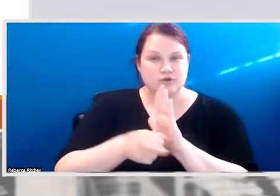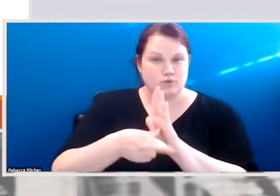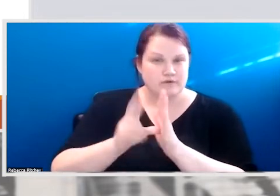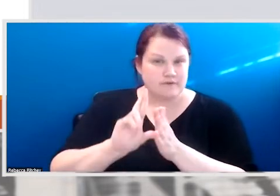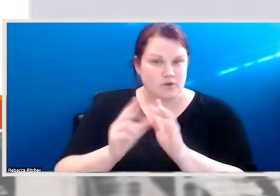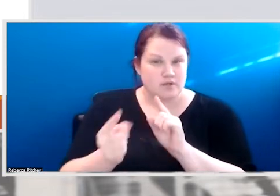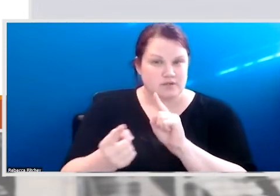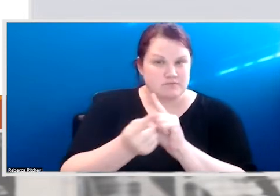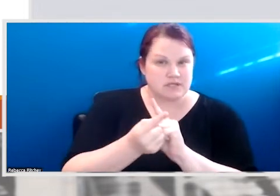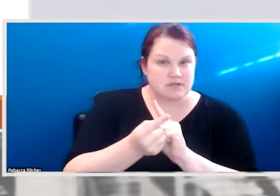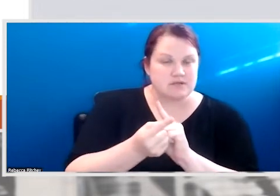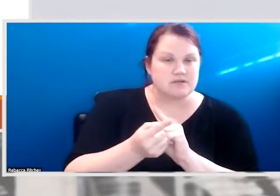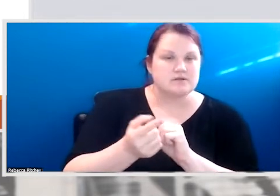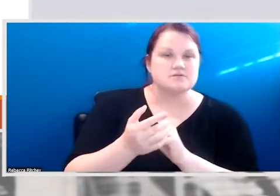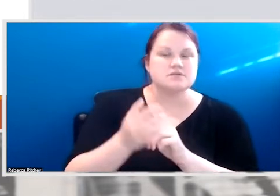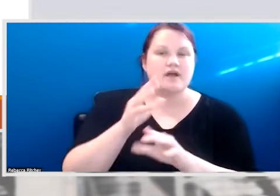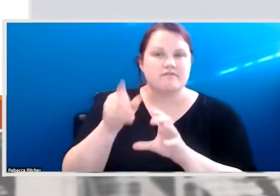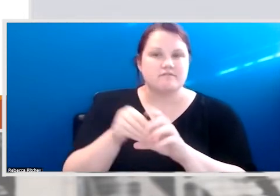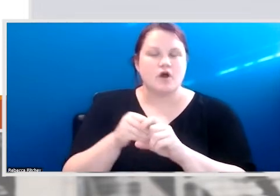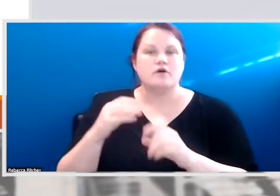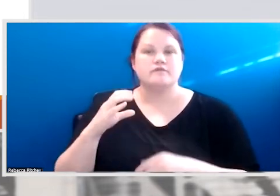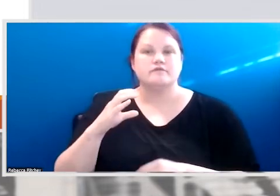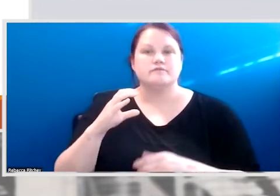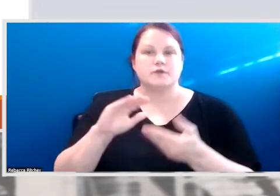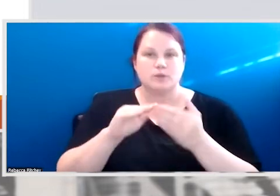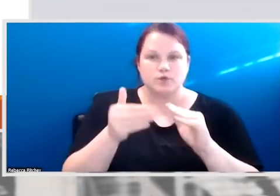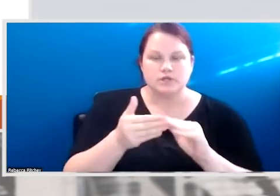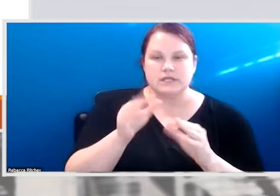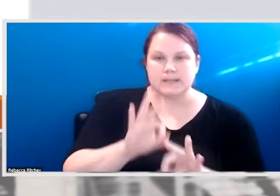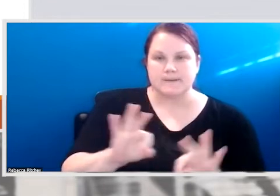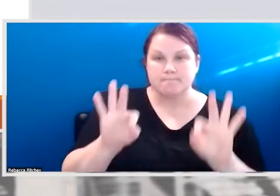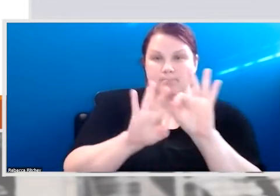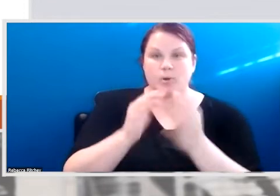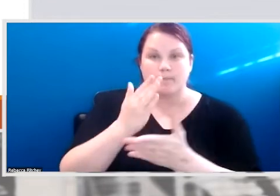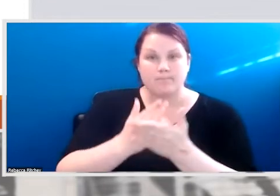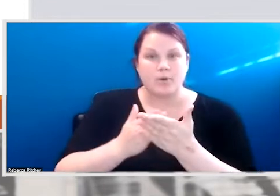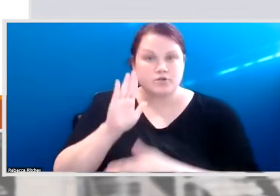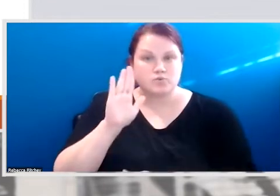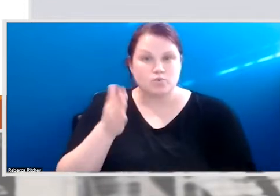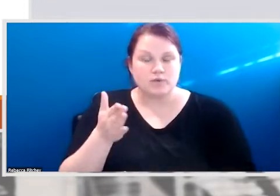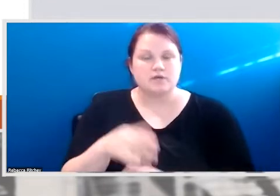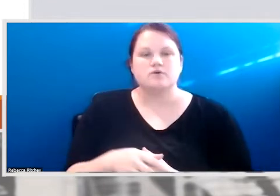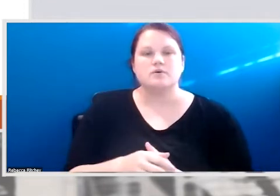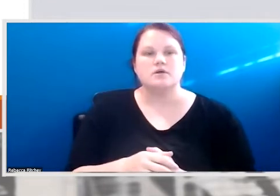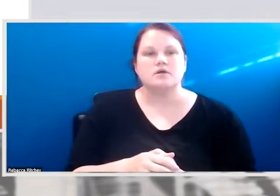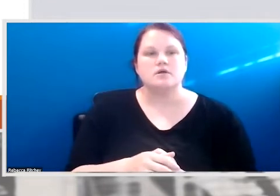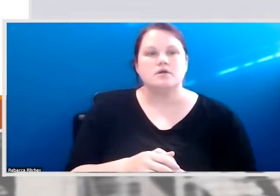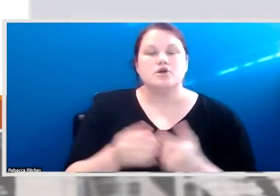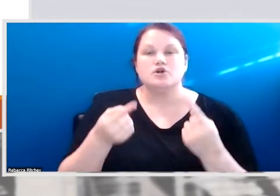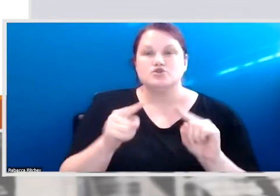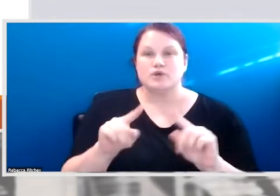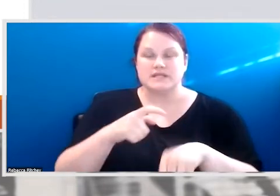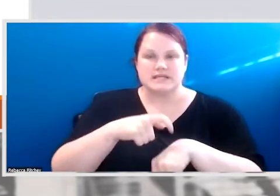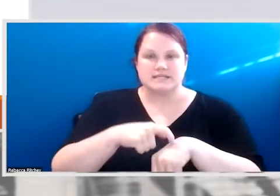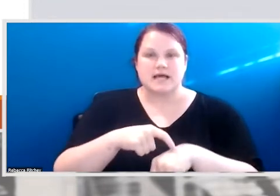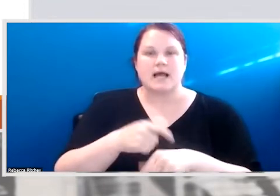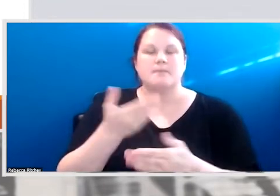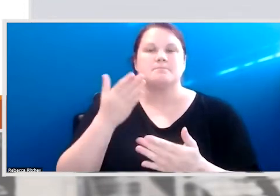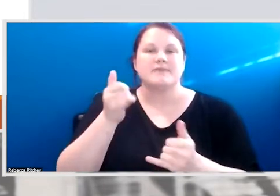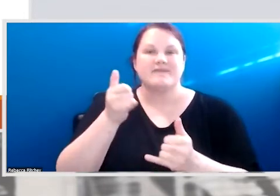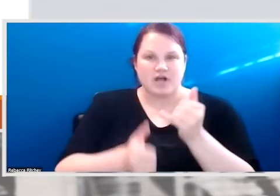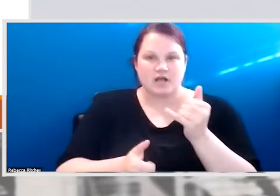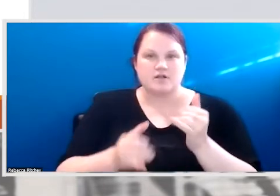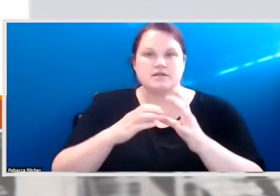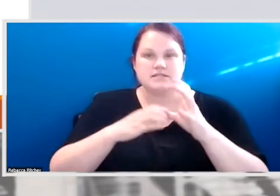meetings typically will involve the community at key parts, during which time we would then, finalize our